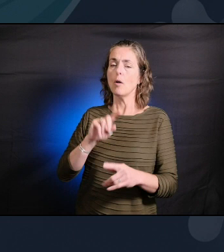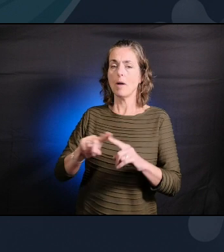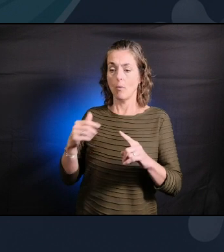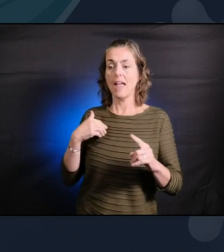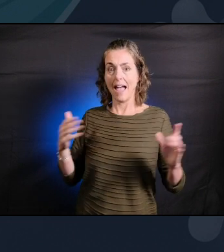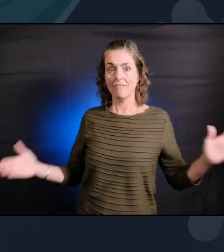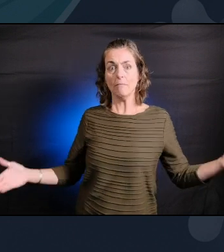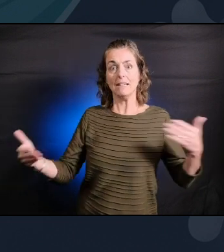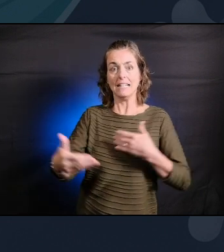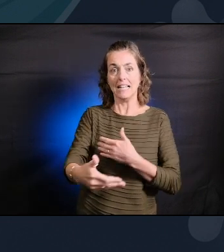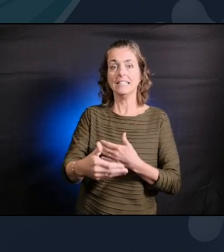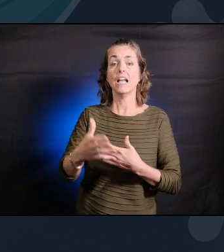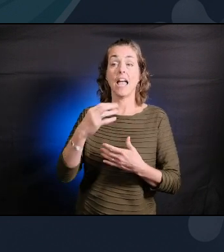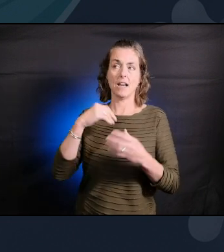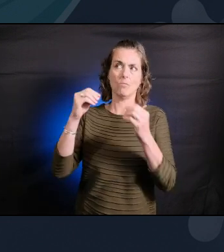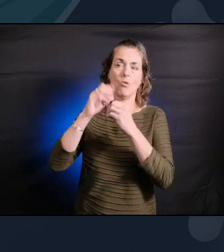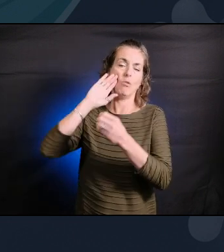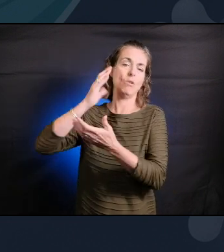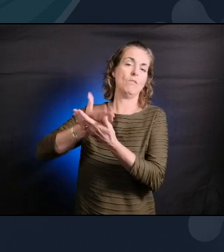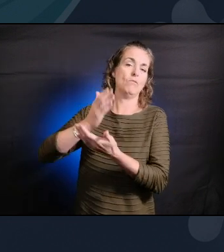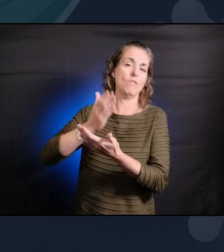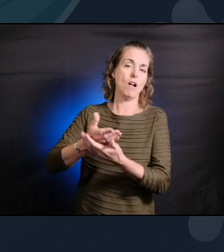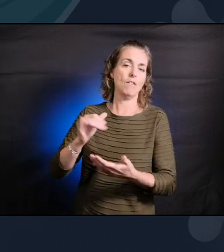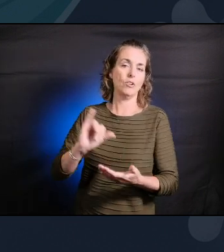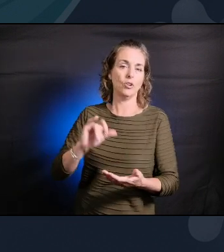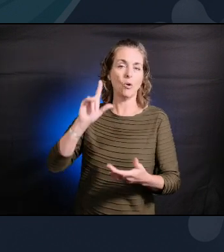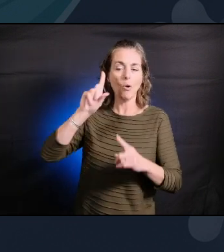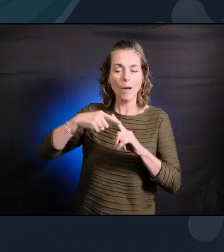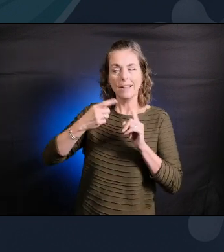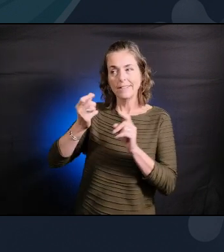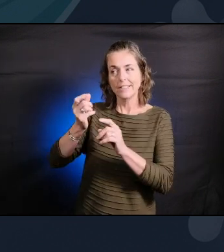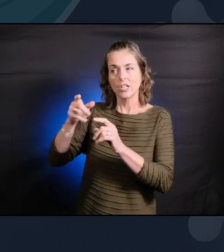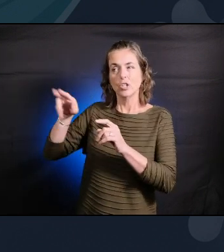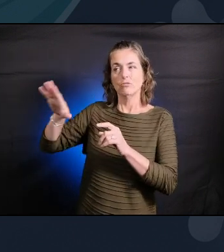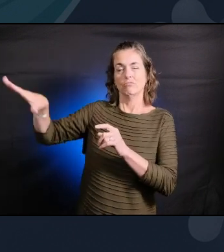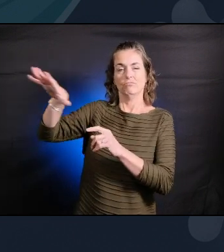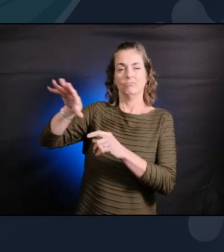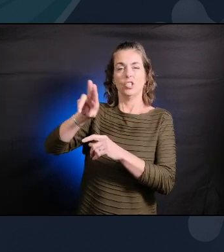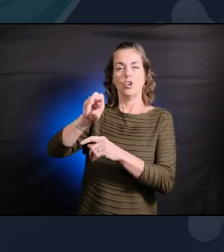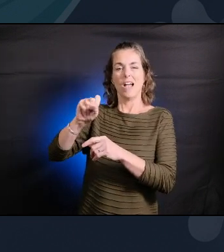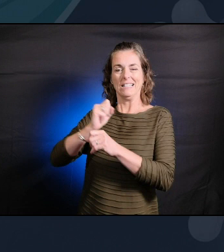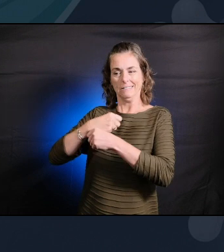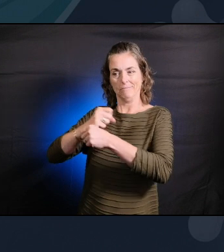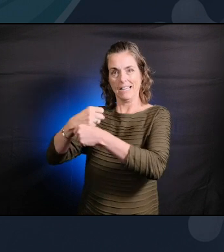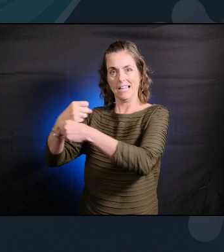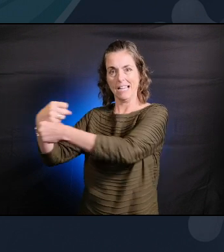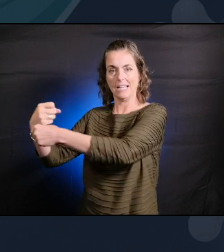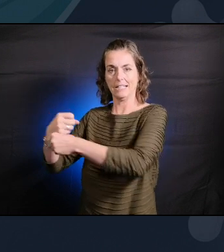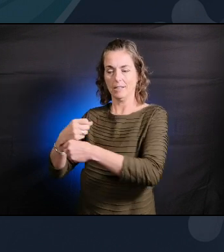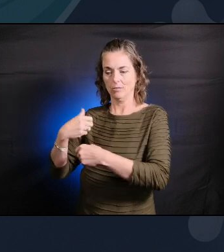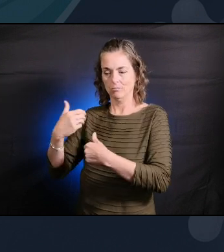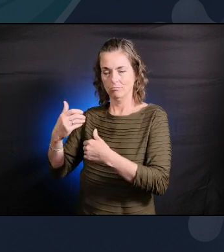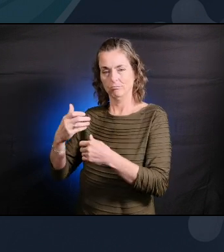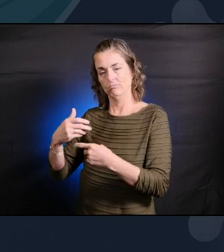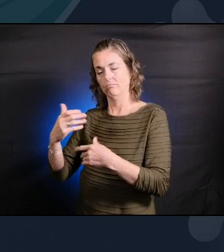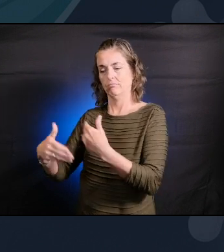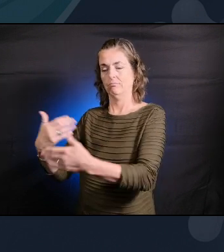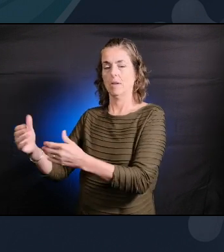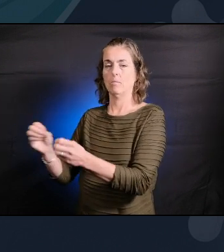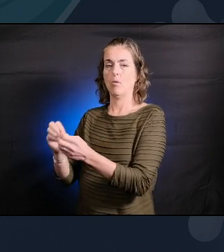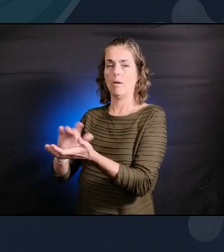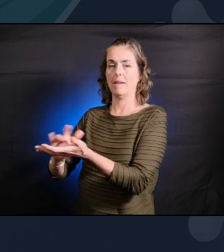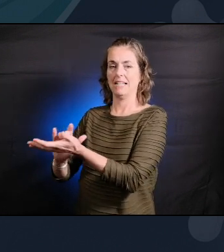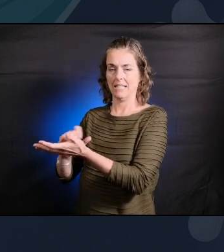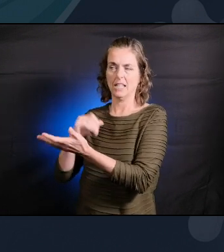as they ramp up the production on this. I expect U.S. nationwide as well as worldwide. Other